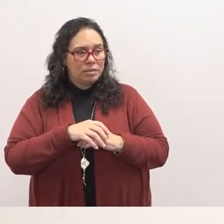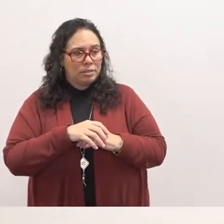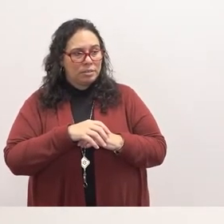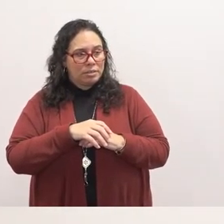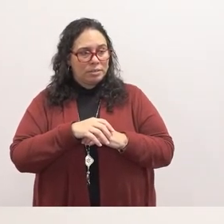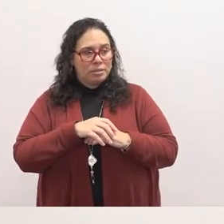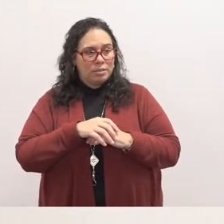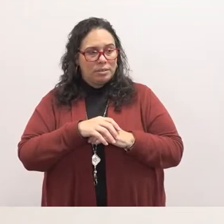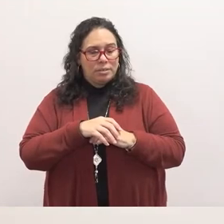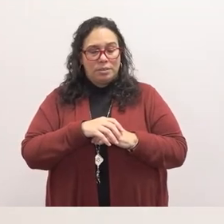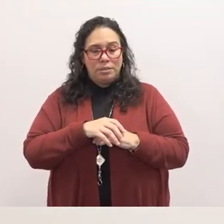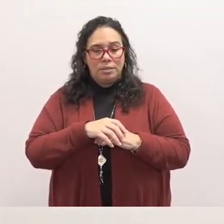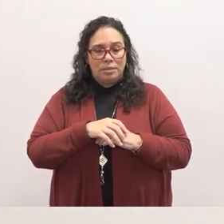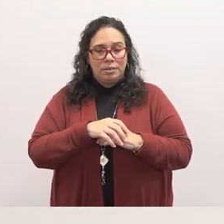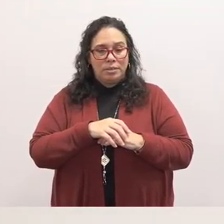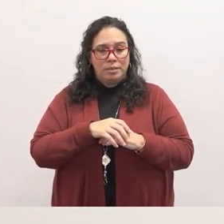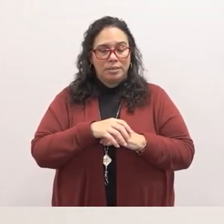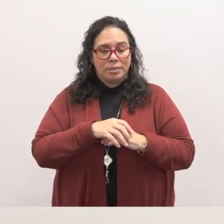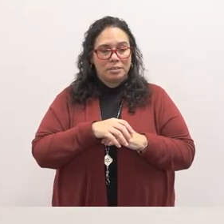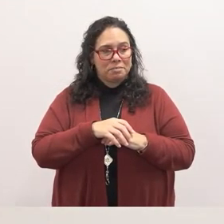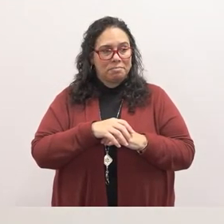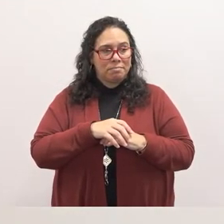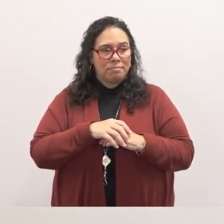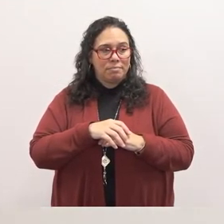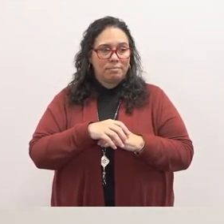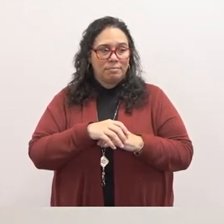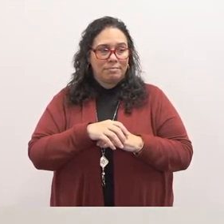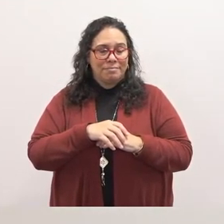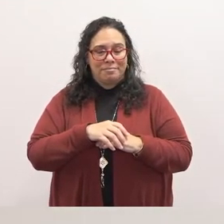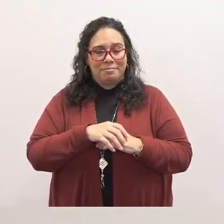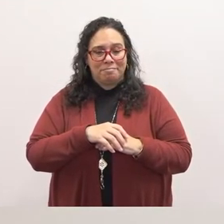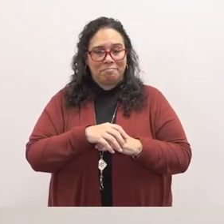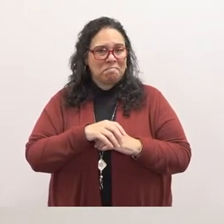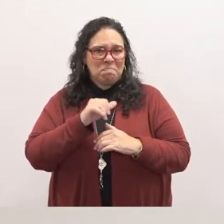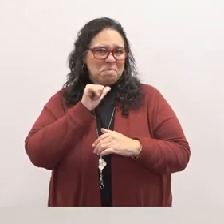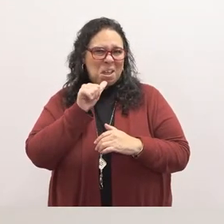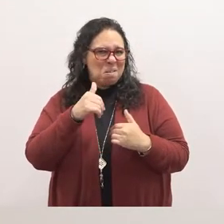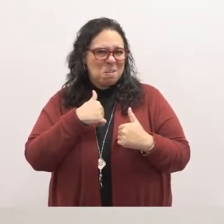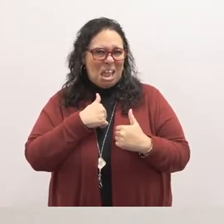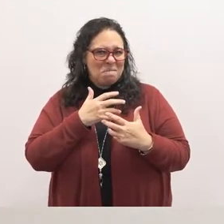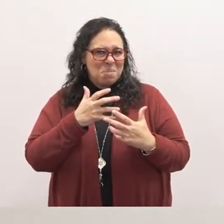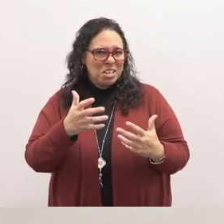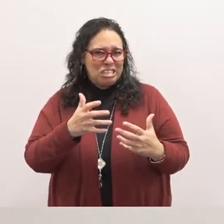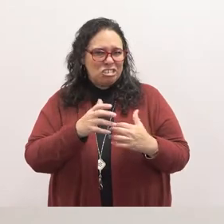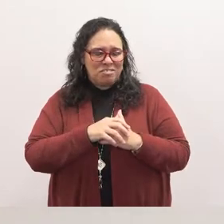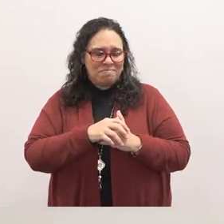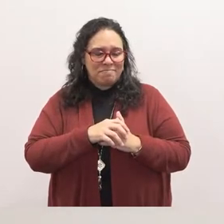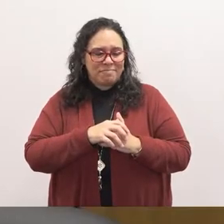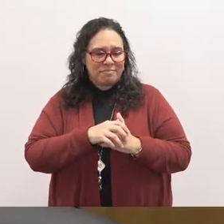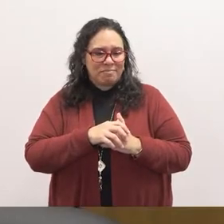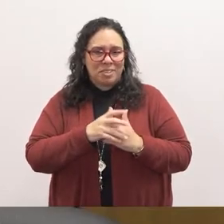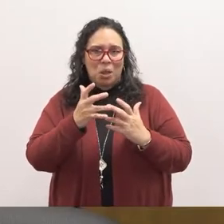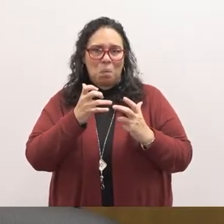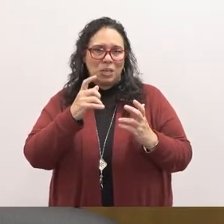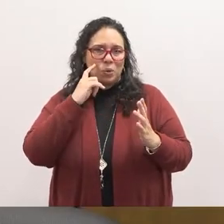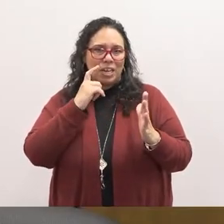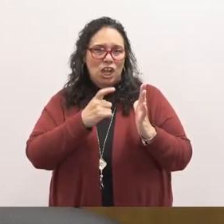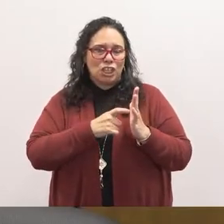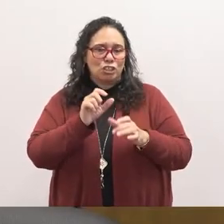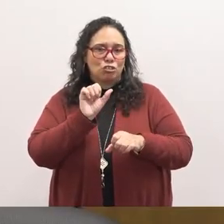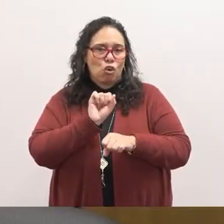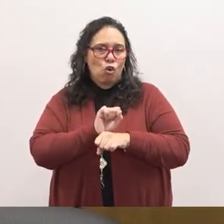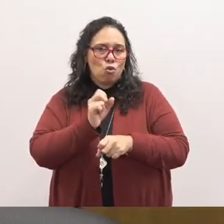Thank you, President Craighead. Well, I don't have much. I just wanted to acknowledge the hard